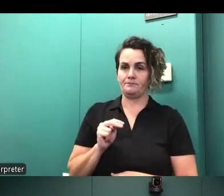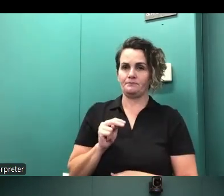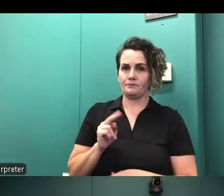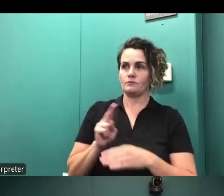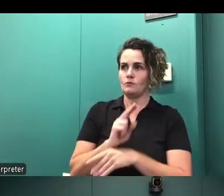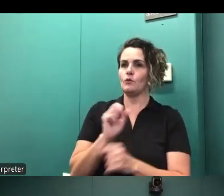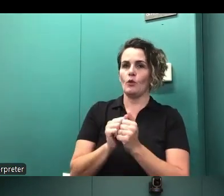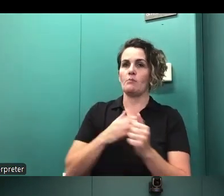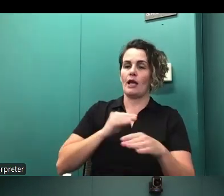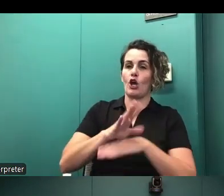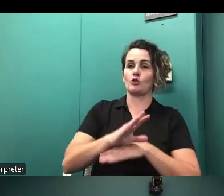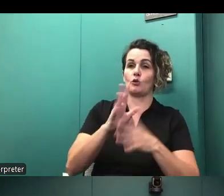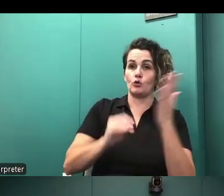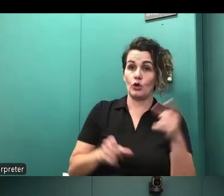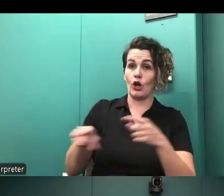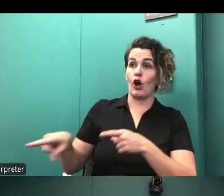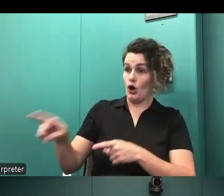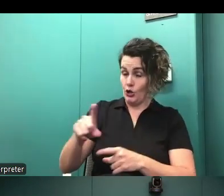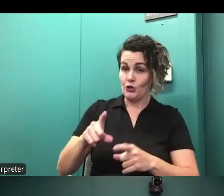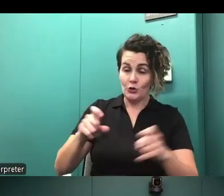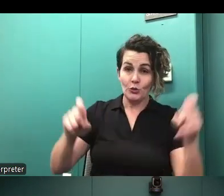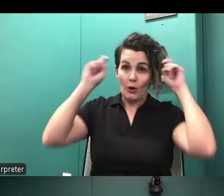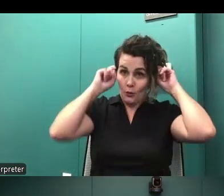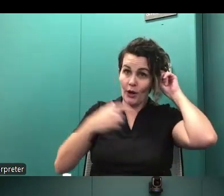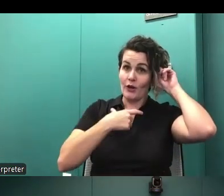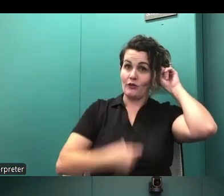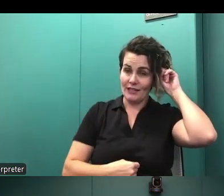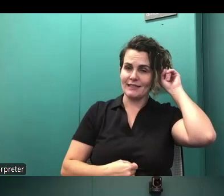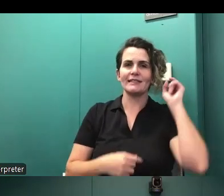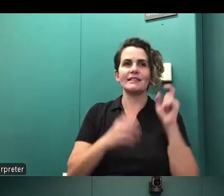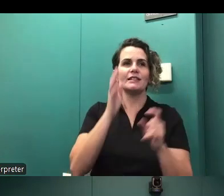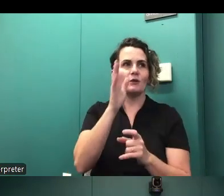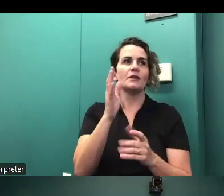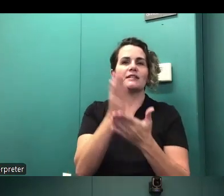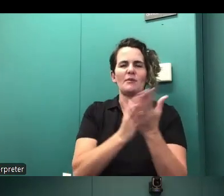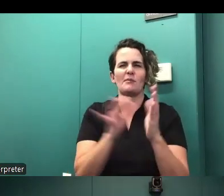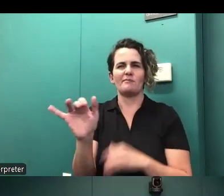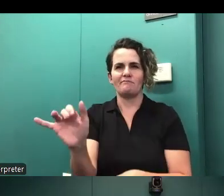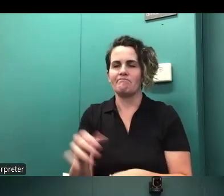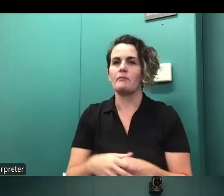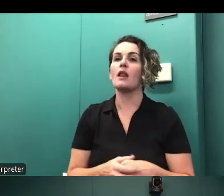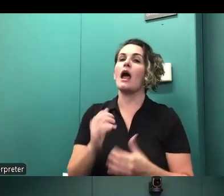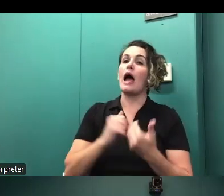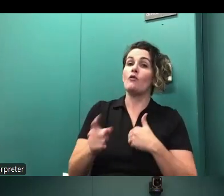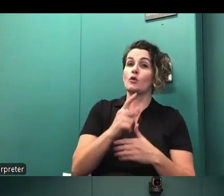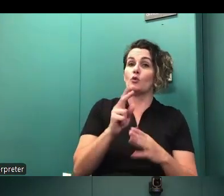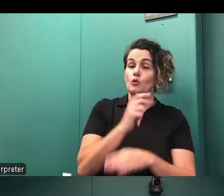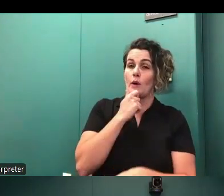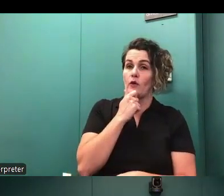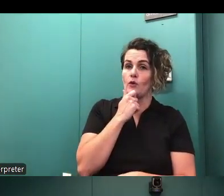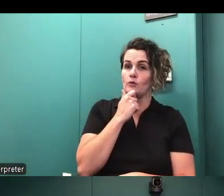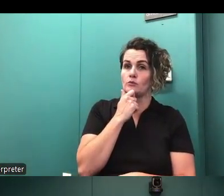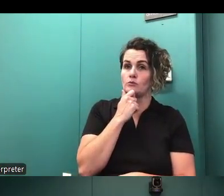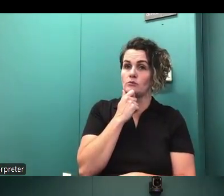students. Are you wearing your devices, right? You're gonna notice that a lot of these are like pretty consistent. How have you used your microphone,